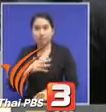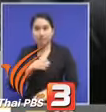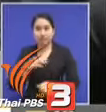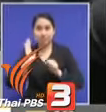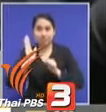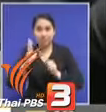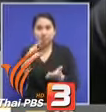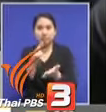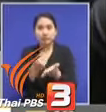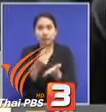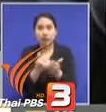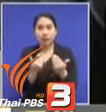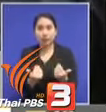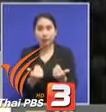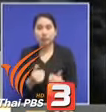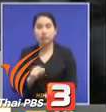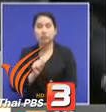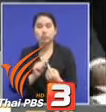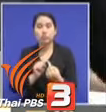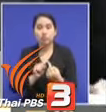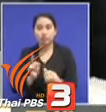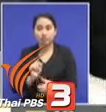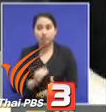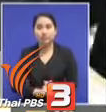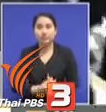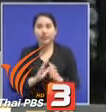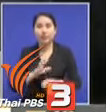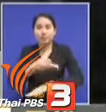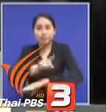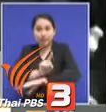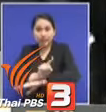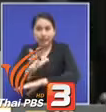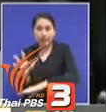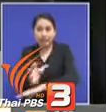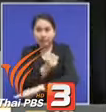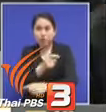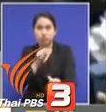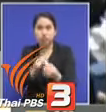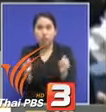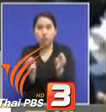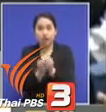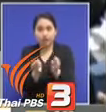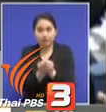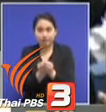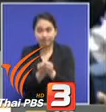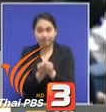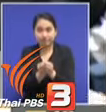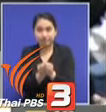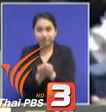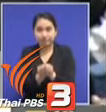had expected to hear comments and views that would help him make up his mind whom to vote for.